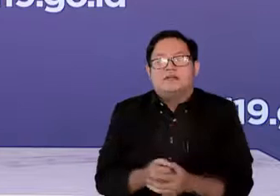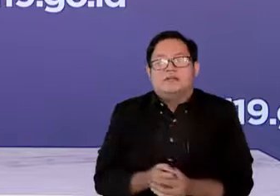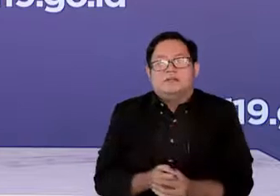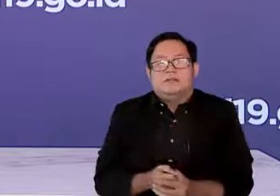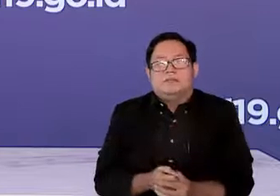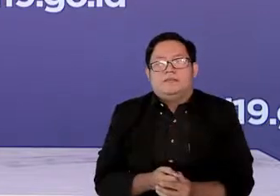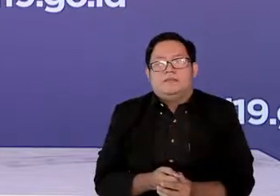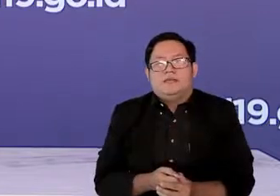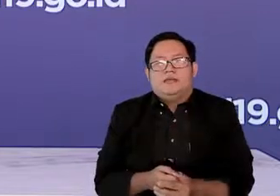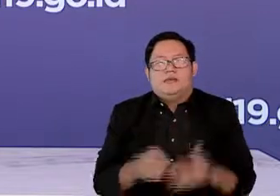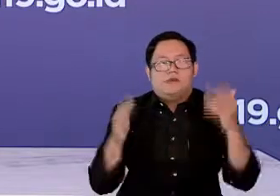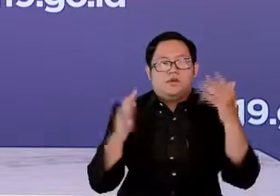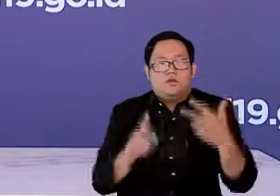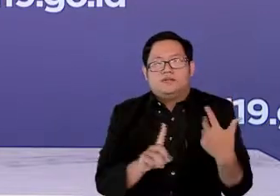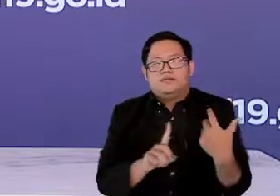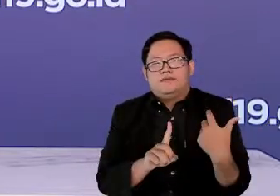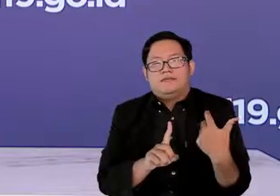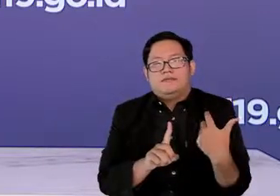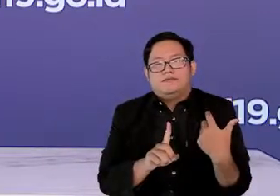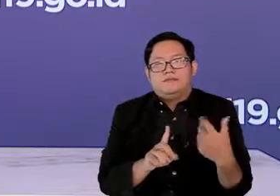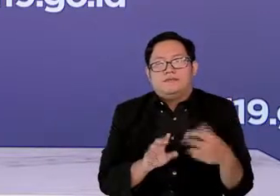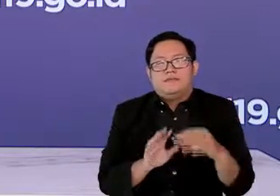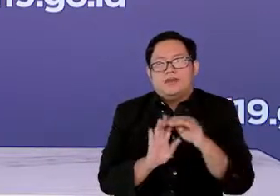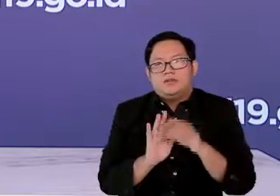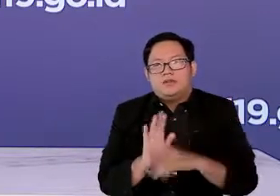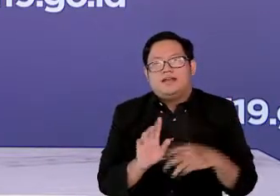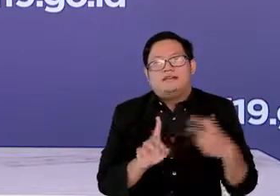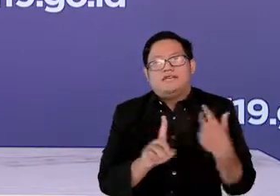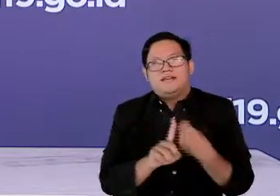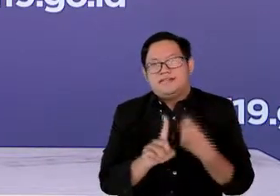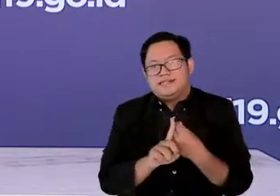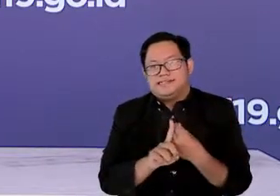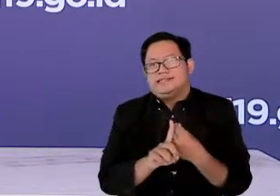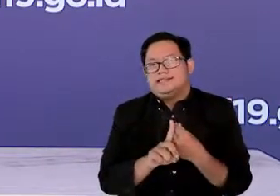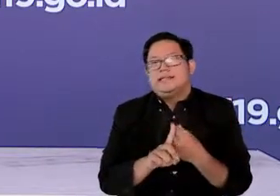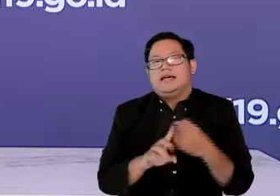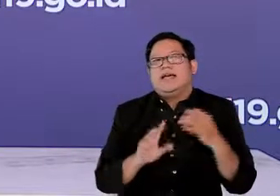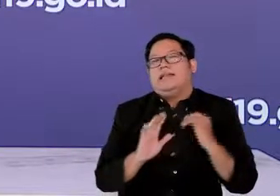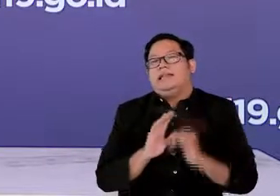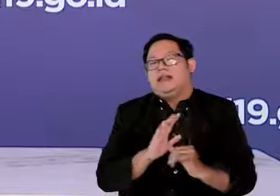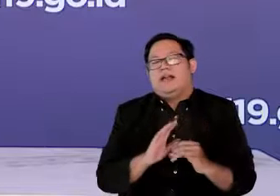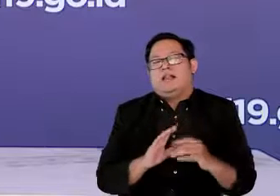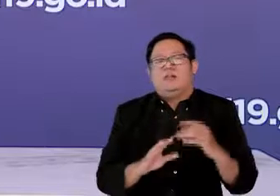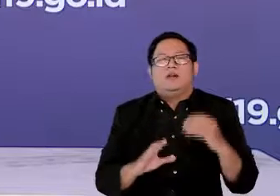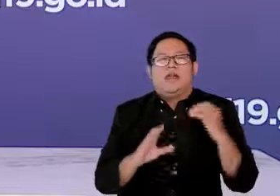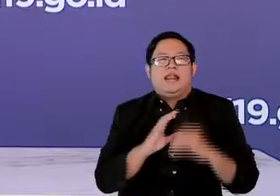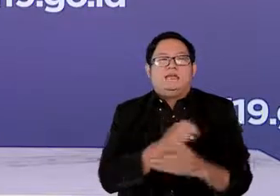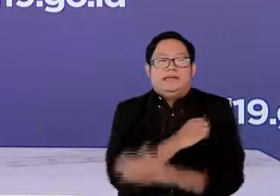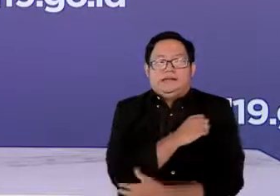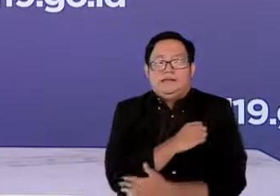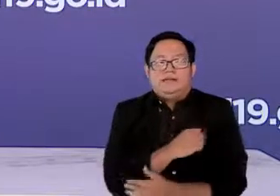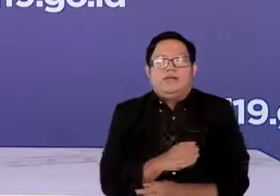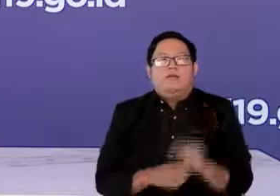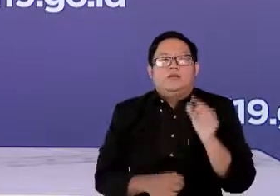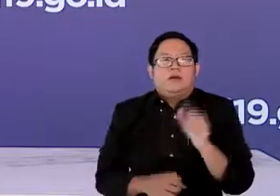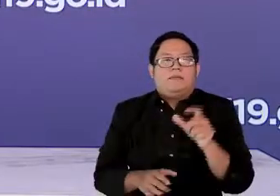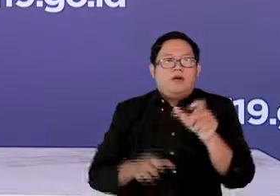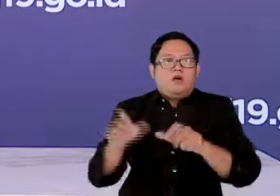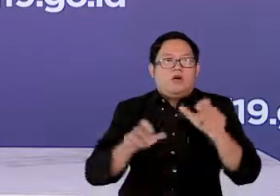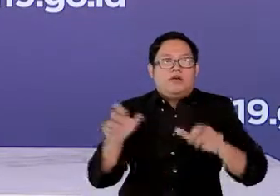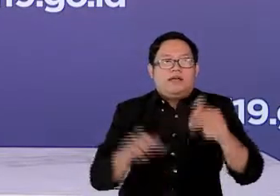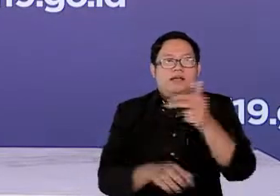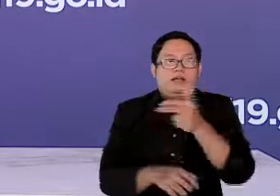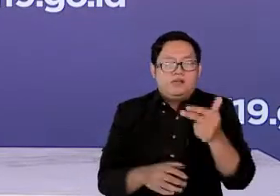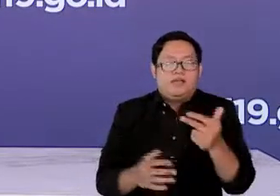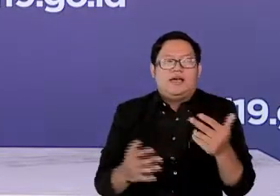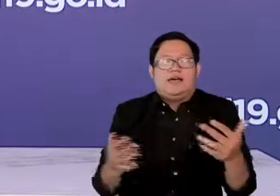internal vaccinations policy coverage to make sure that the people mobility in Indonesia